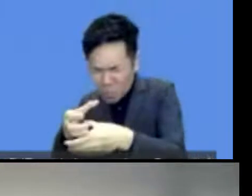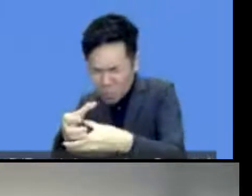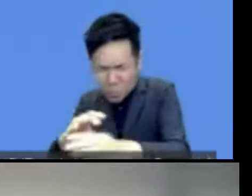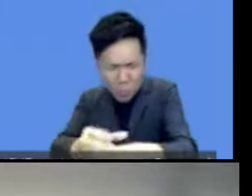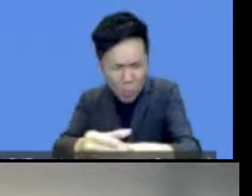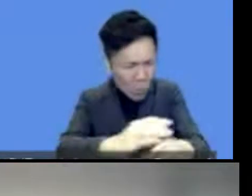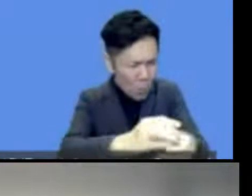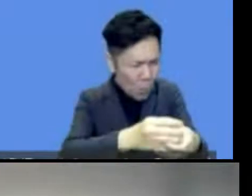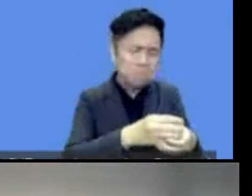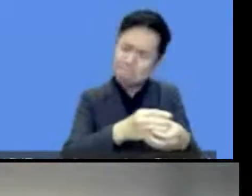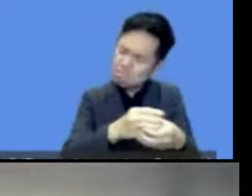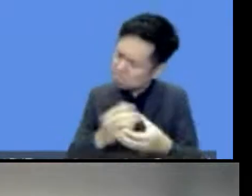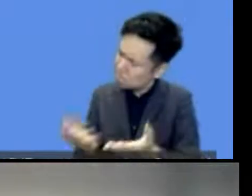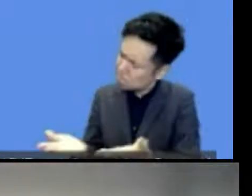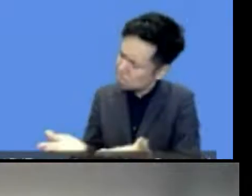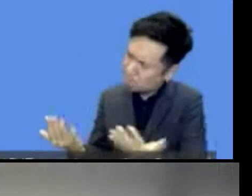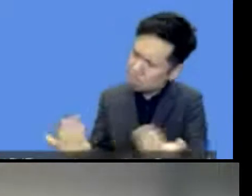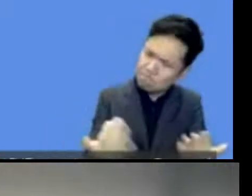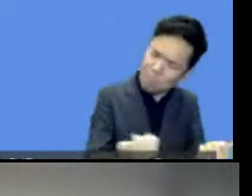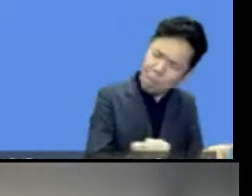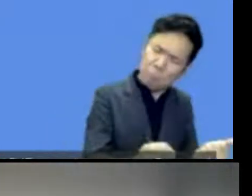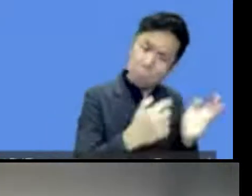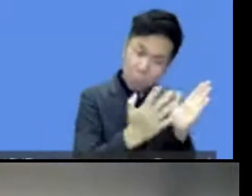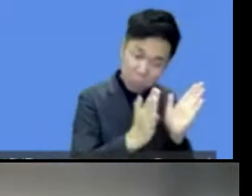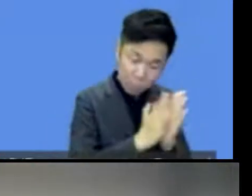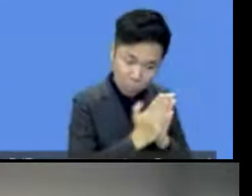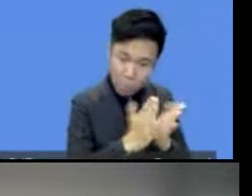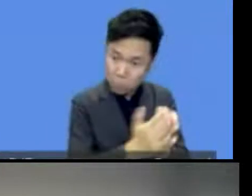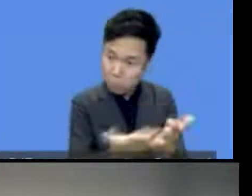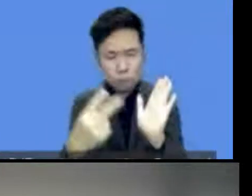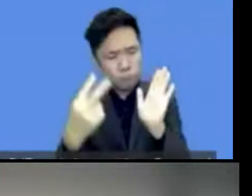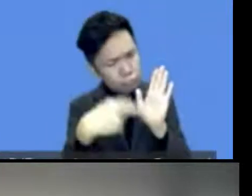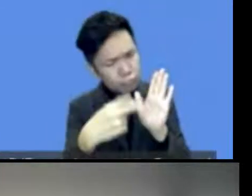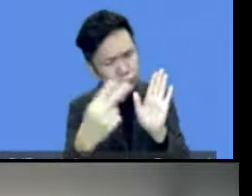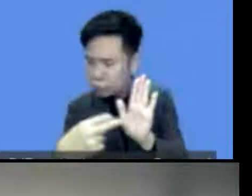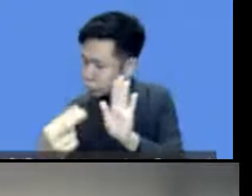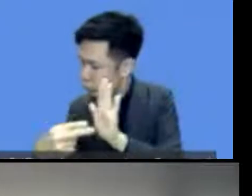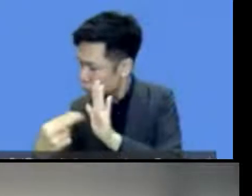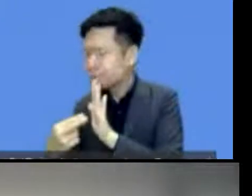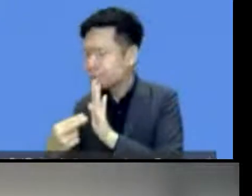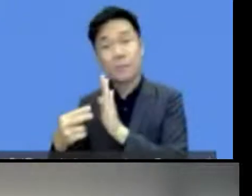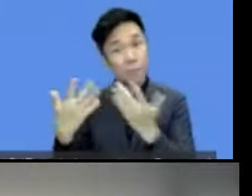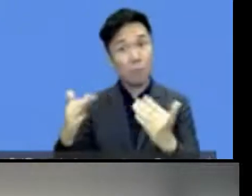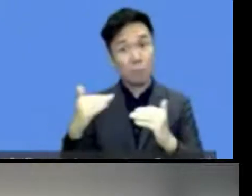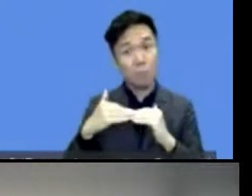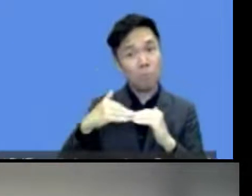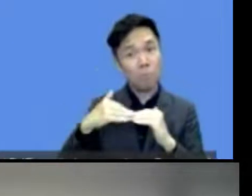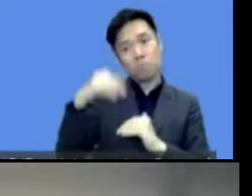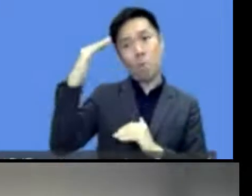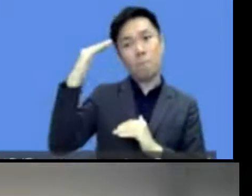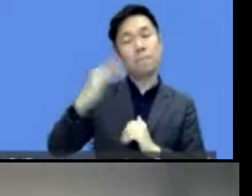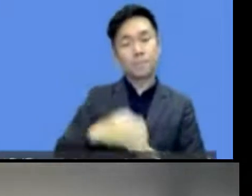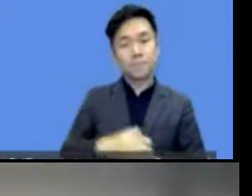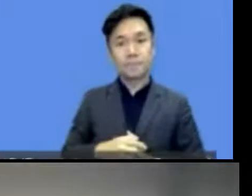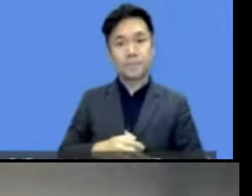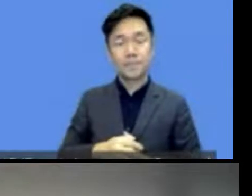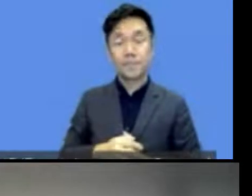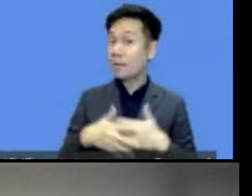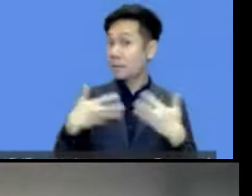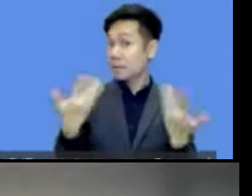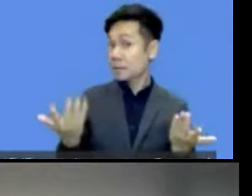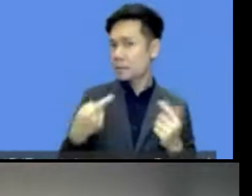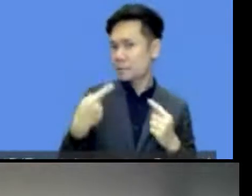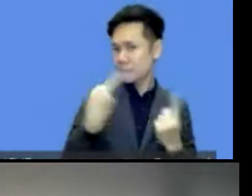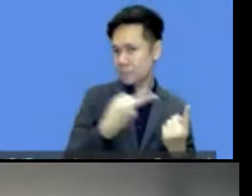the reading opportunities, could be well served by